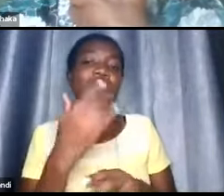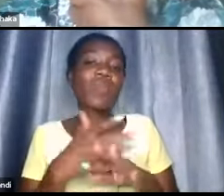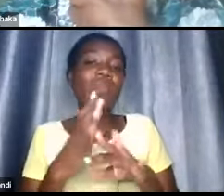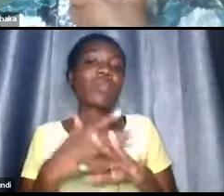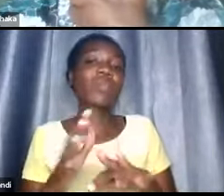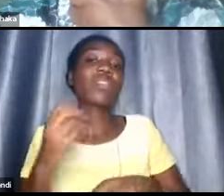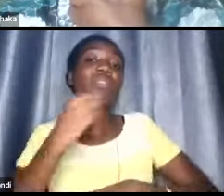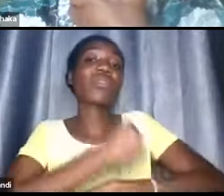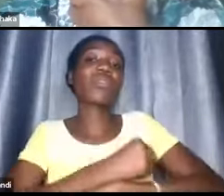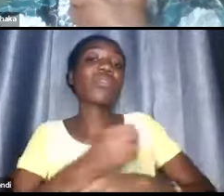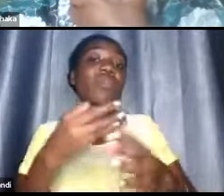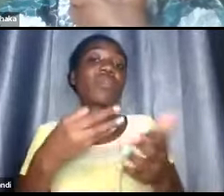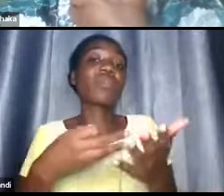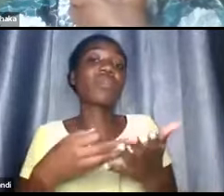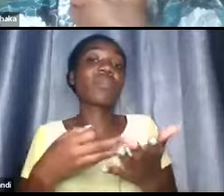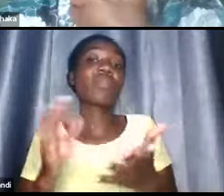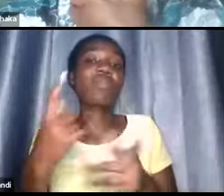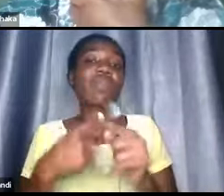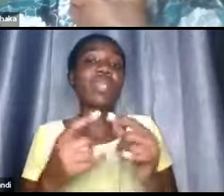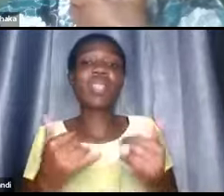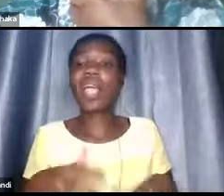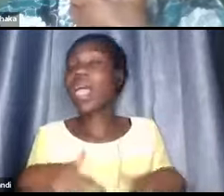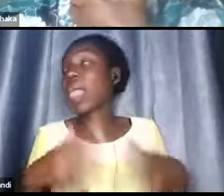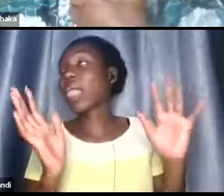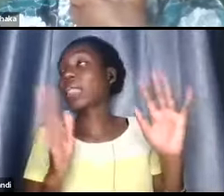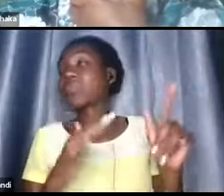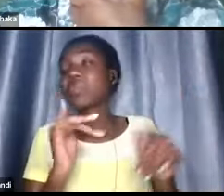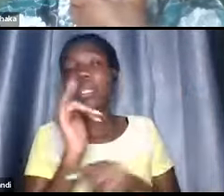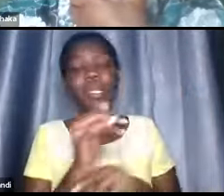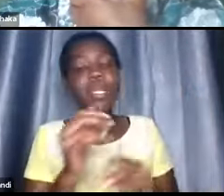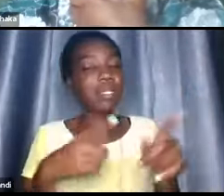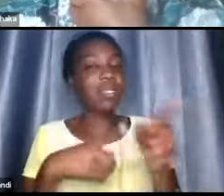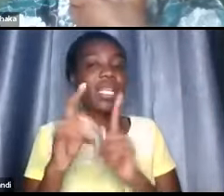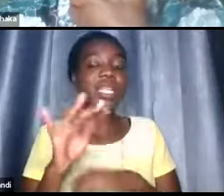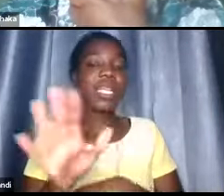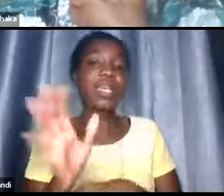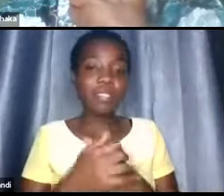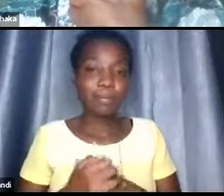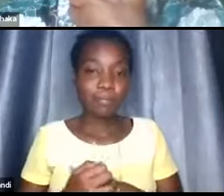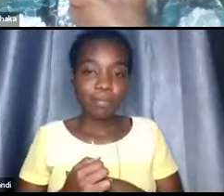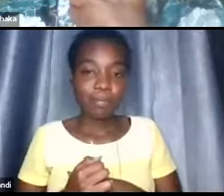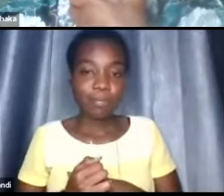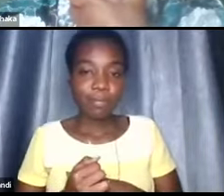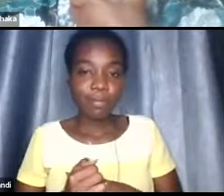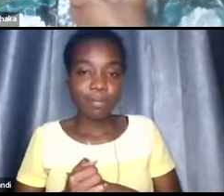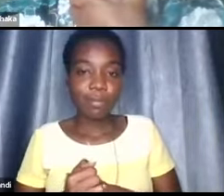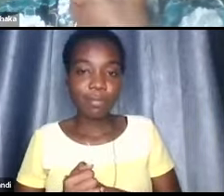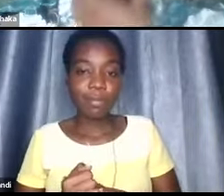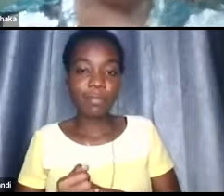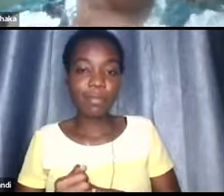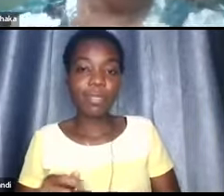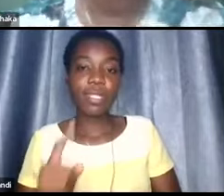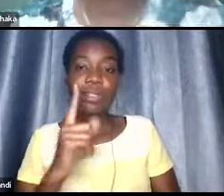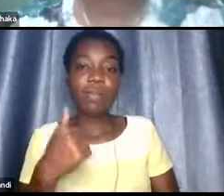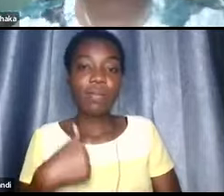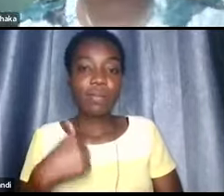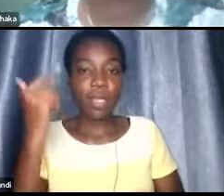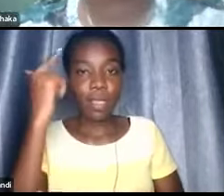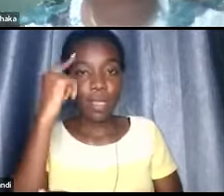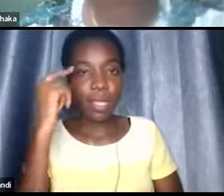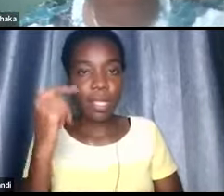back and she's like, yeah, that was part of her journey, which is fine. I think I don't know whether Lawrence wanted to